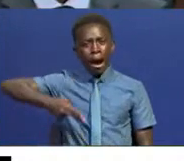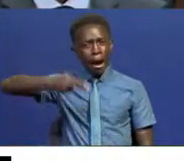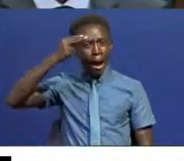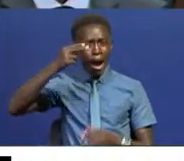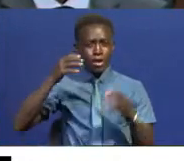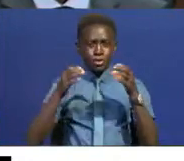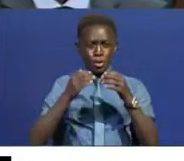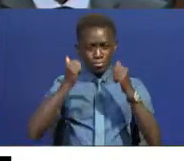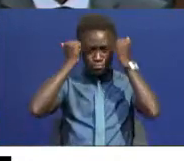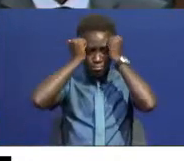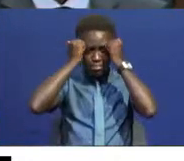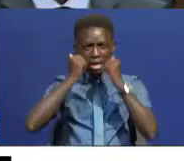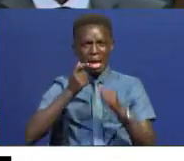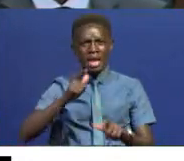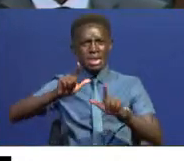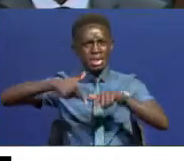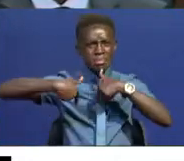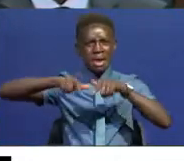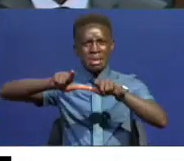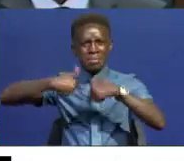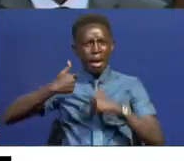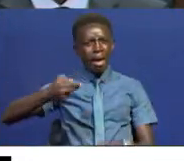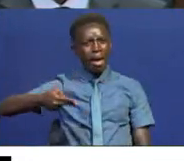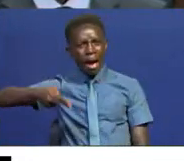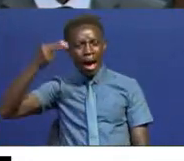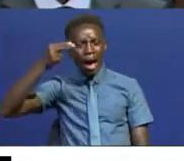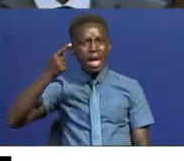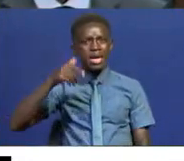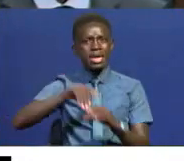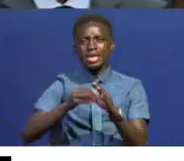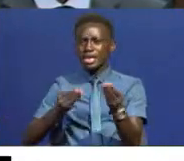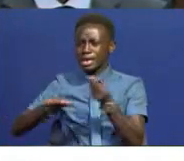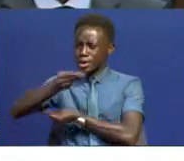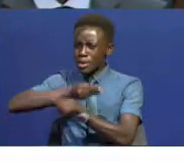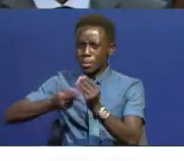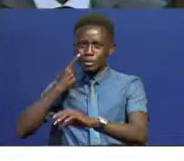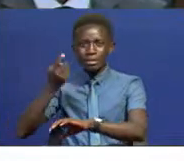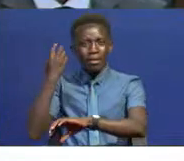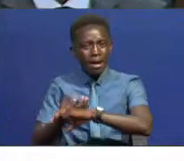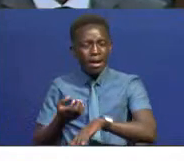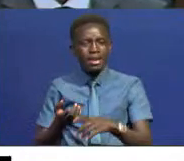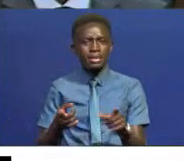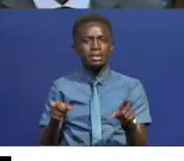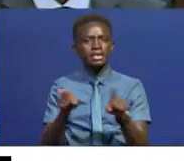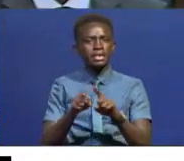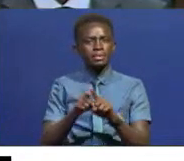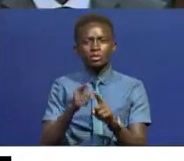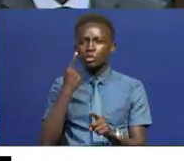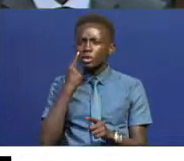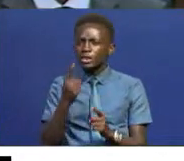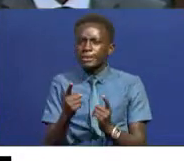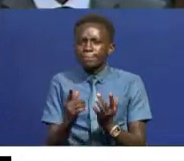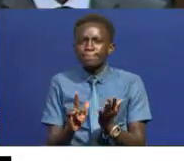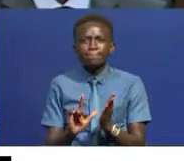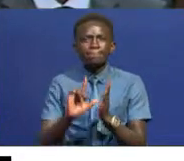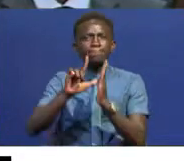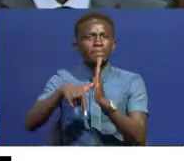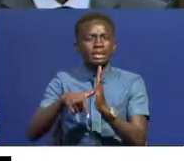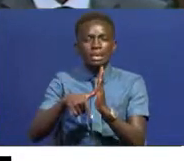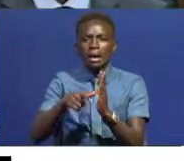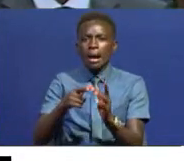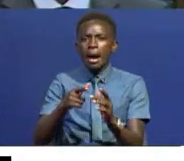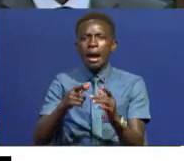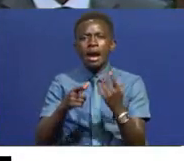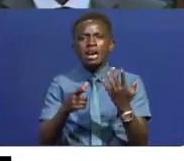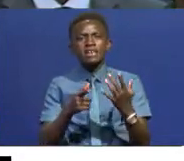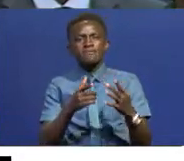demands in the face of economic hardships and fiscal constraints and at the expense of legitimate needs of